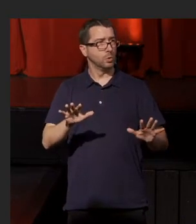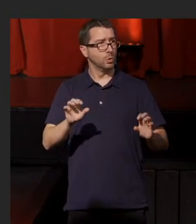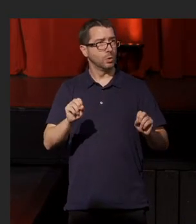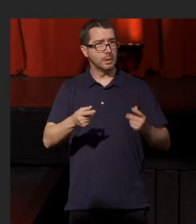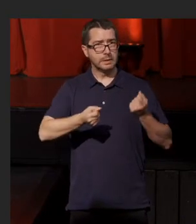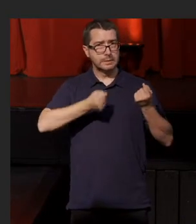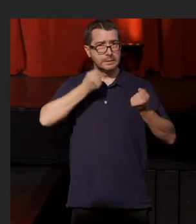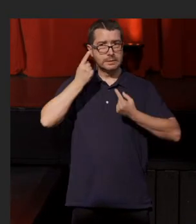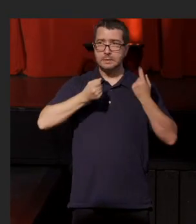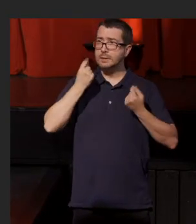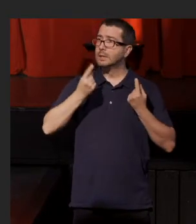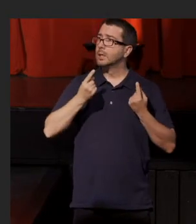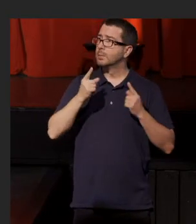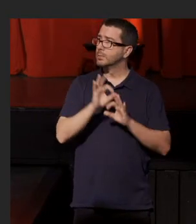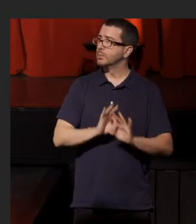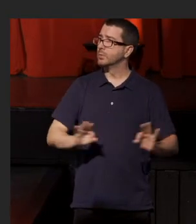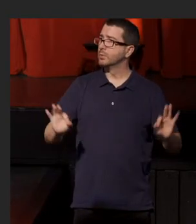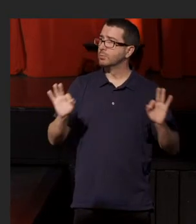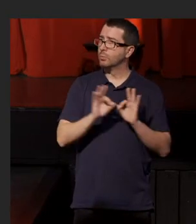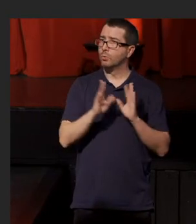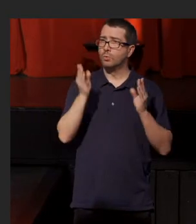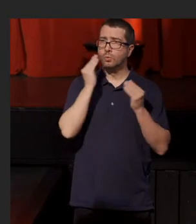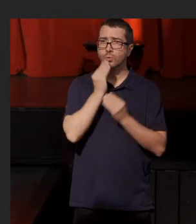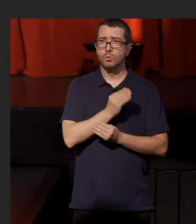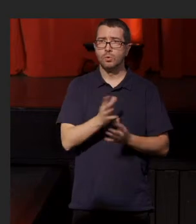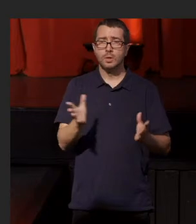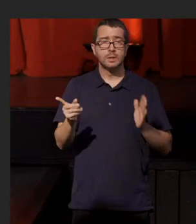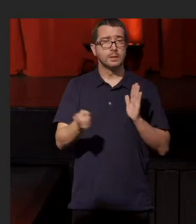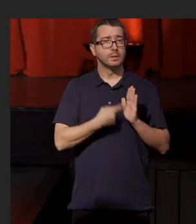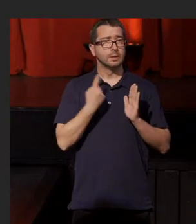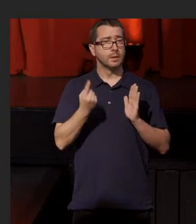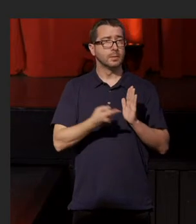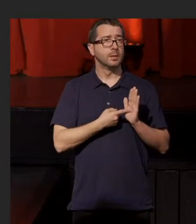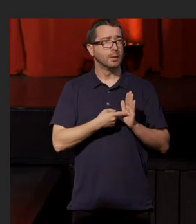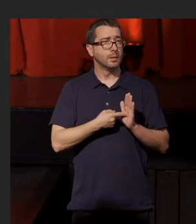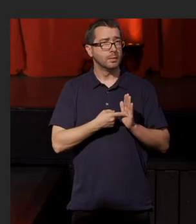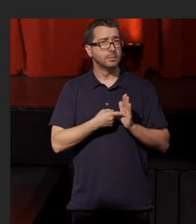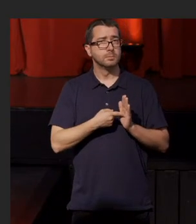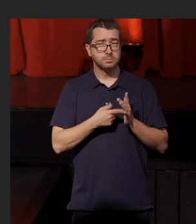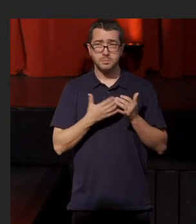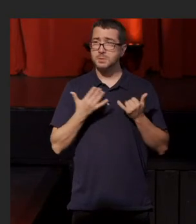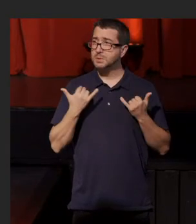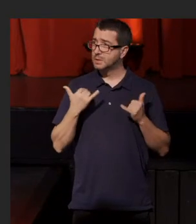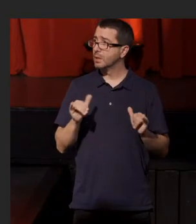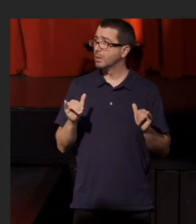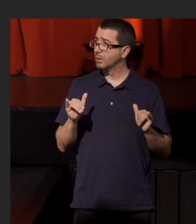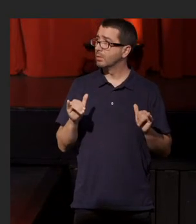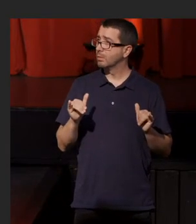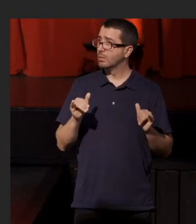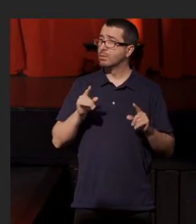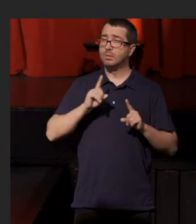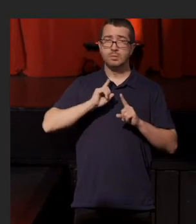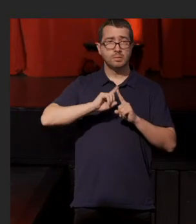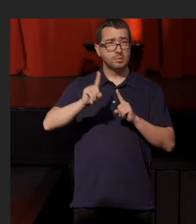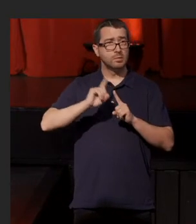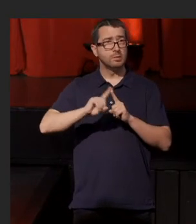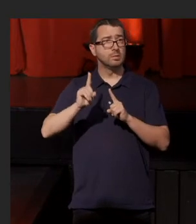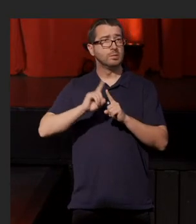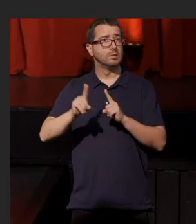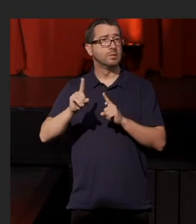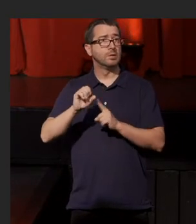it is, I think, important to know that sometimes we're still seeing things on different platforms that have